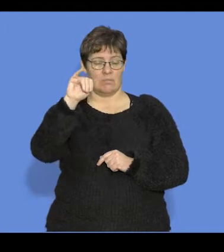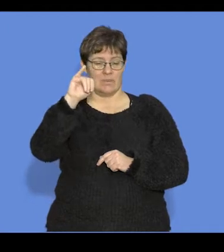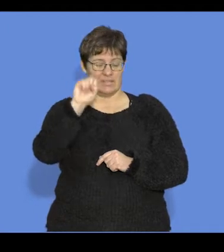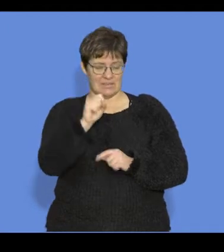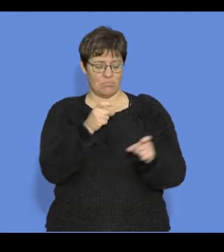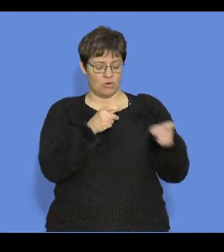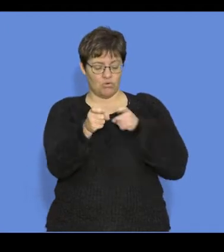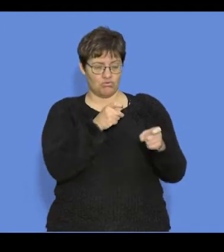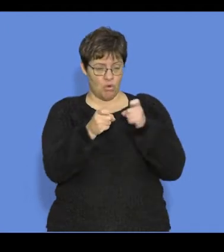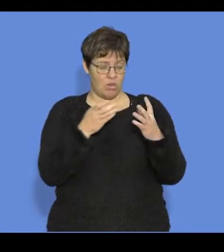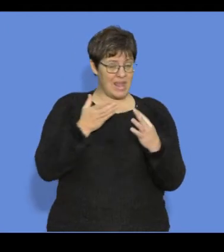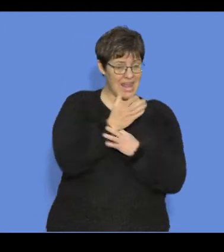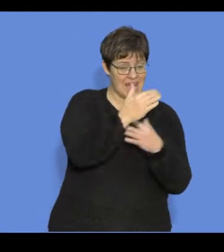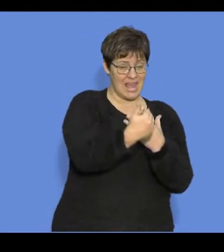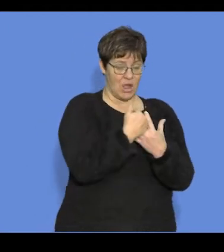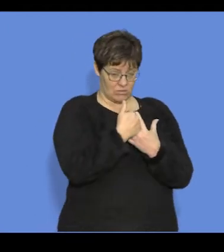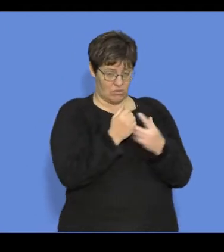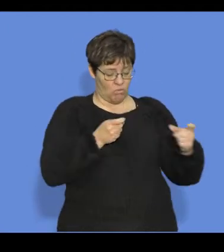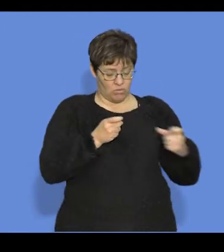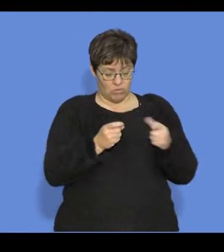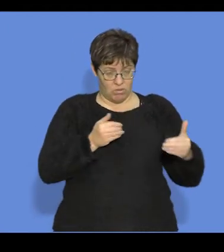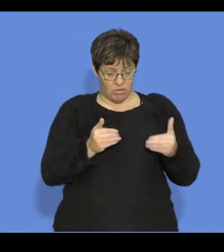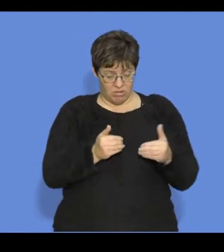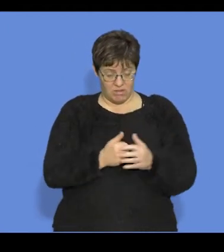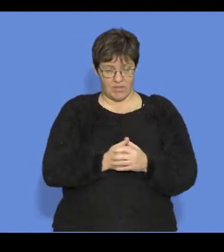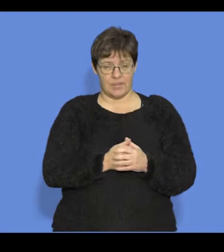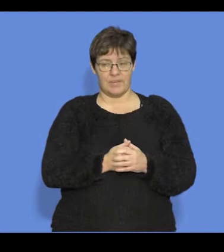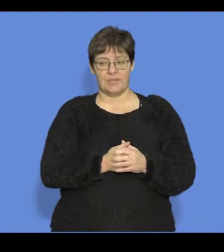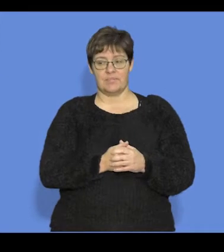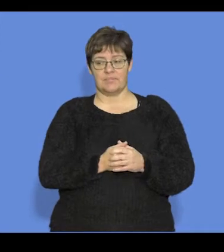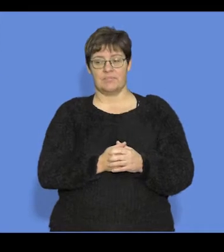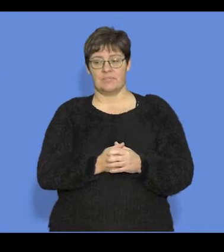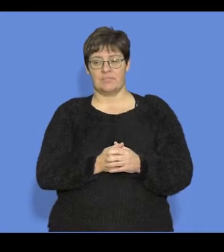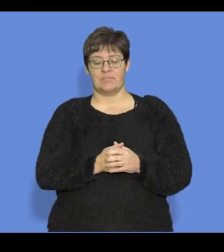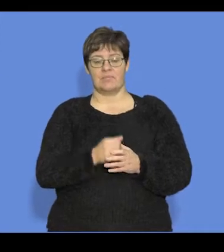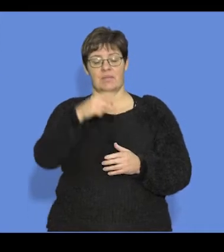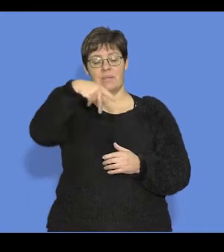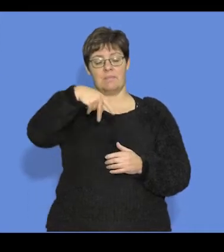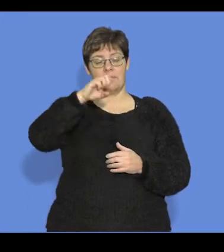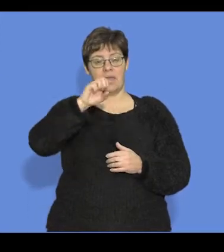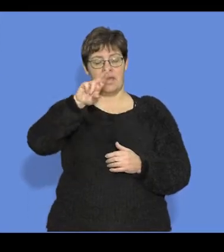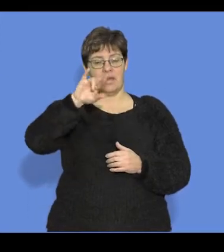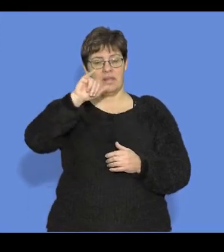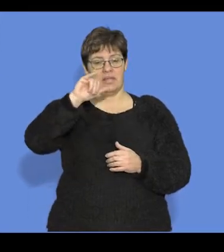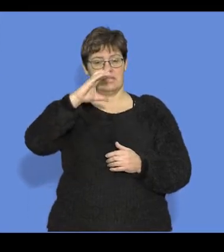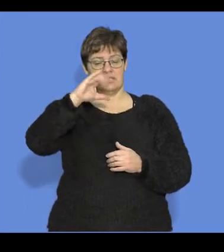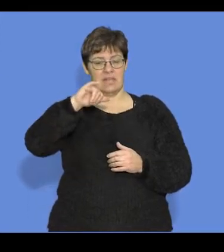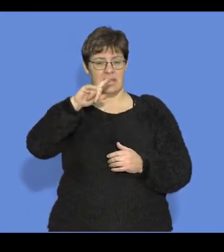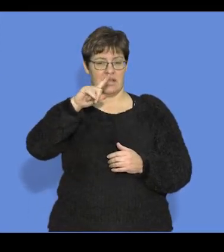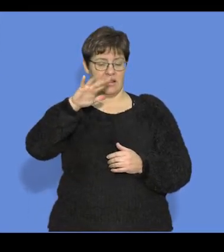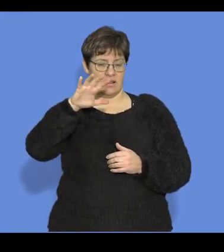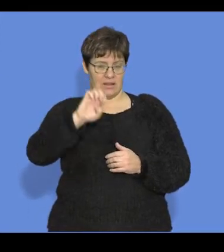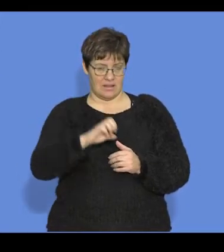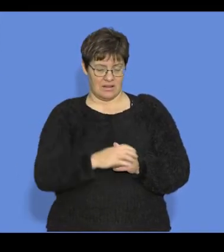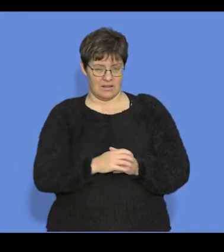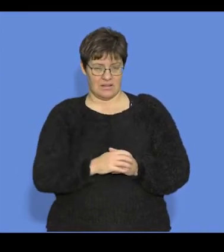substances moving into the vascular cylinder, and then the pericycle. Then,